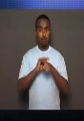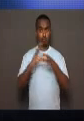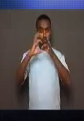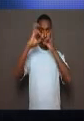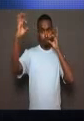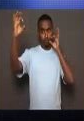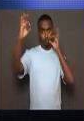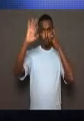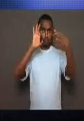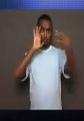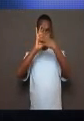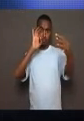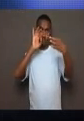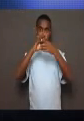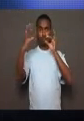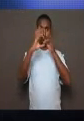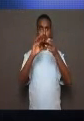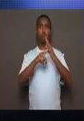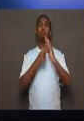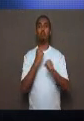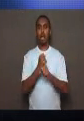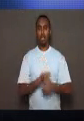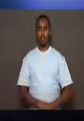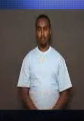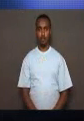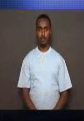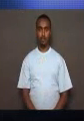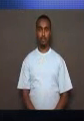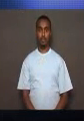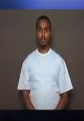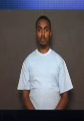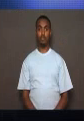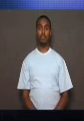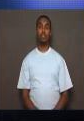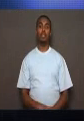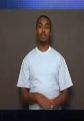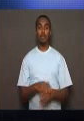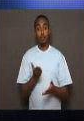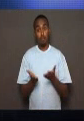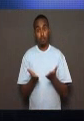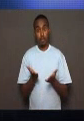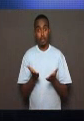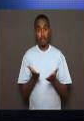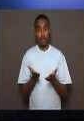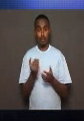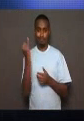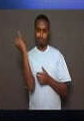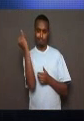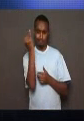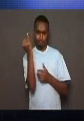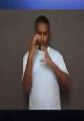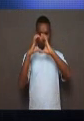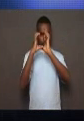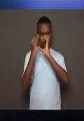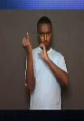of electrical equipment. The construction worker might even be an architect